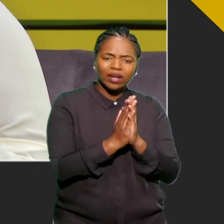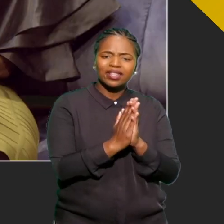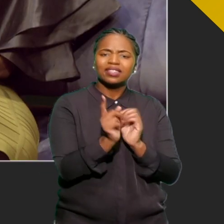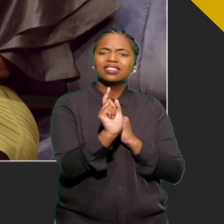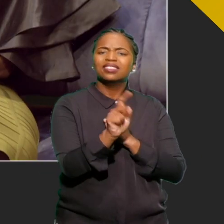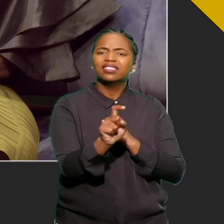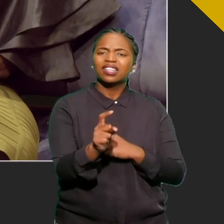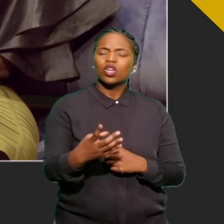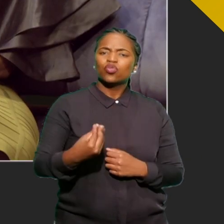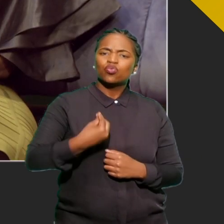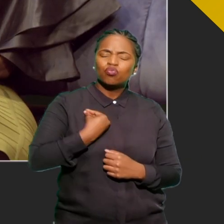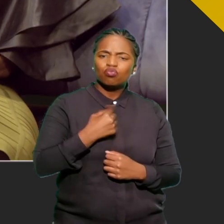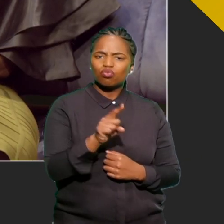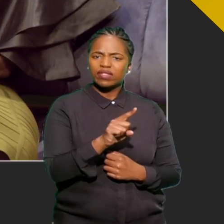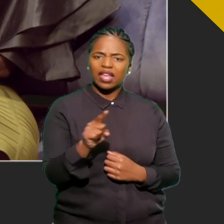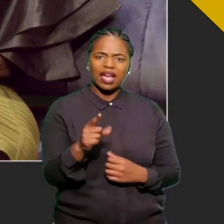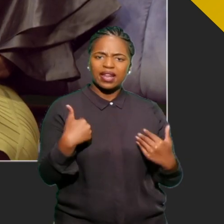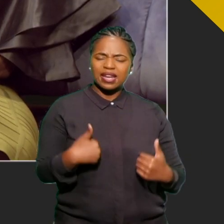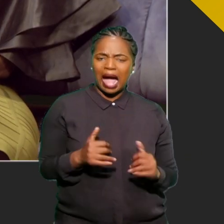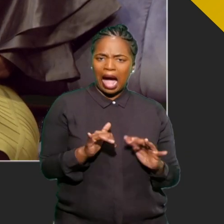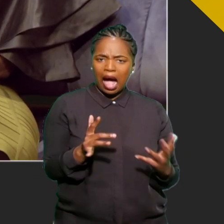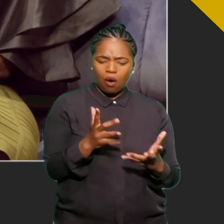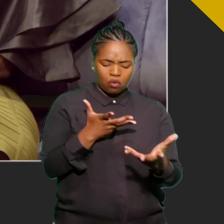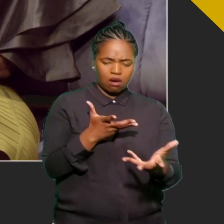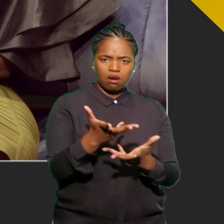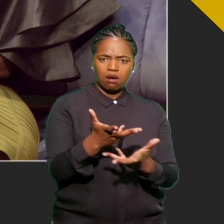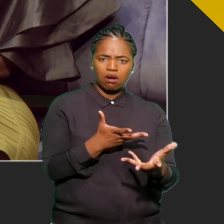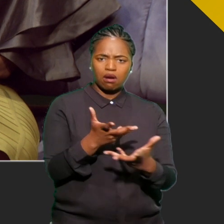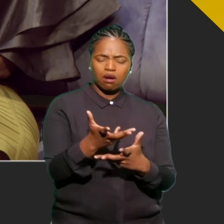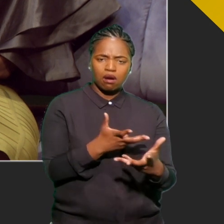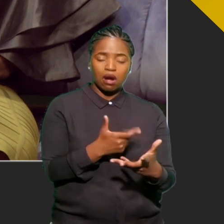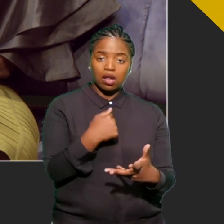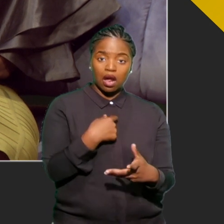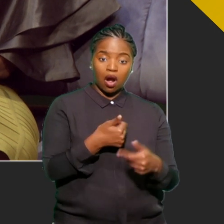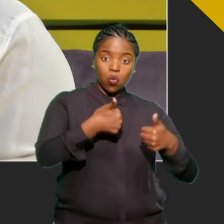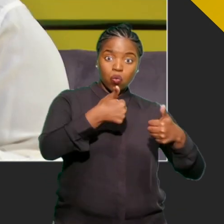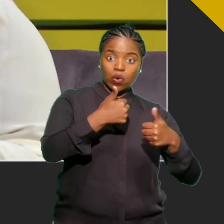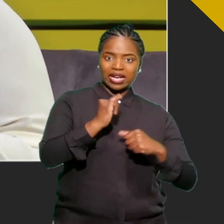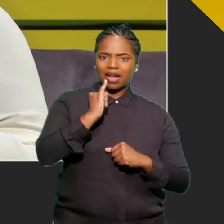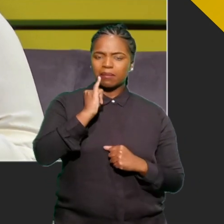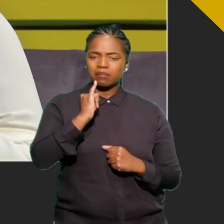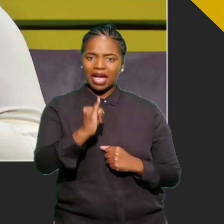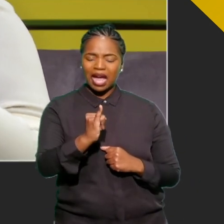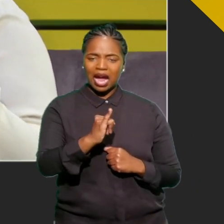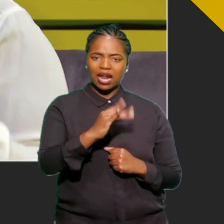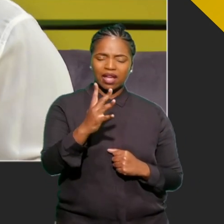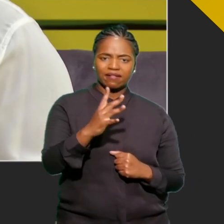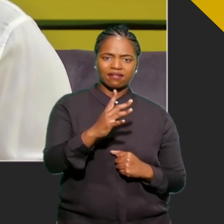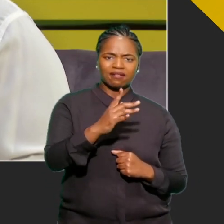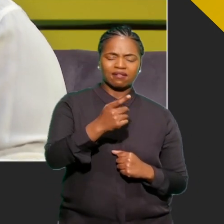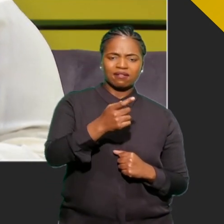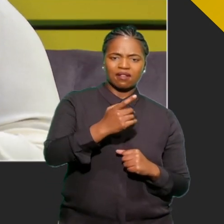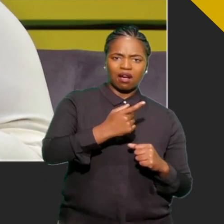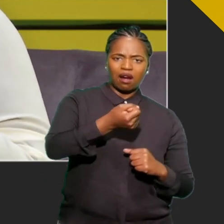about young people and their sexuality and how to talk to young people about the advantages and the disadvantages of contraceptives, of engaging